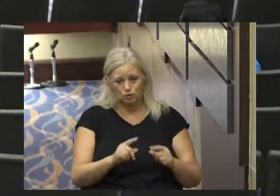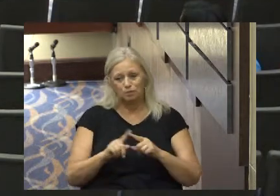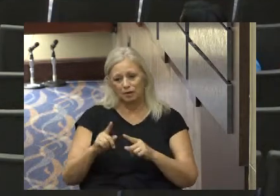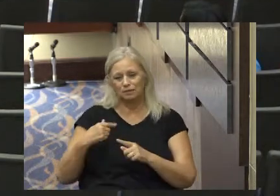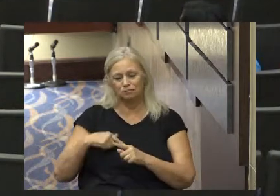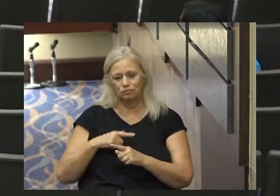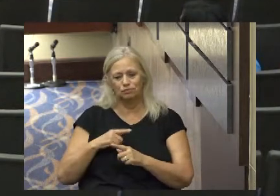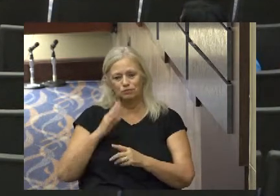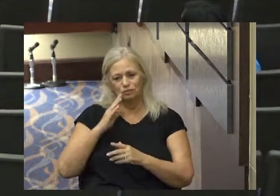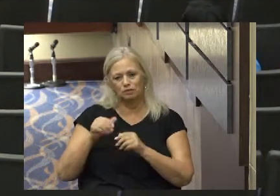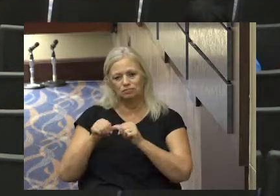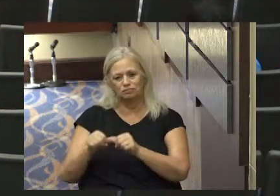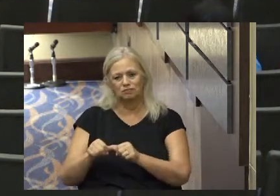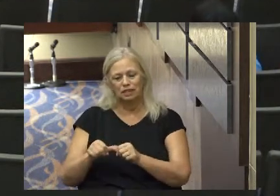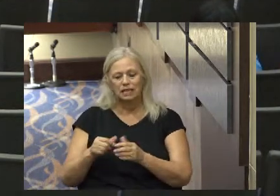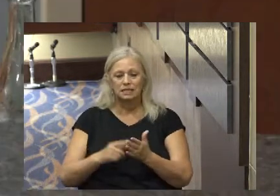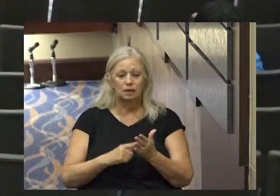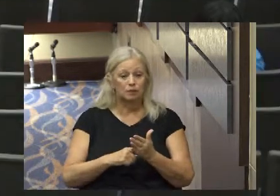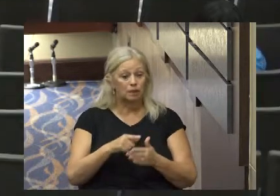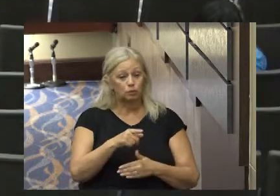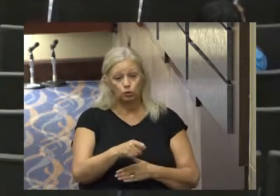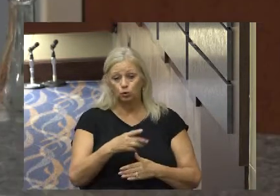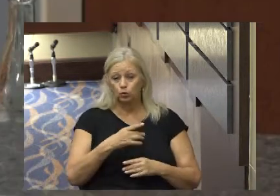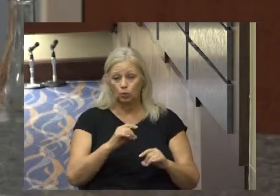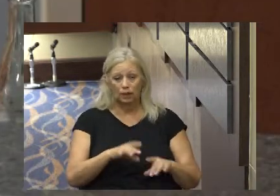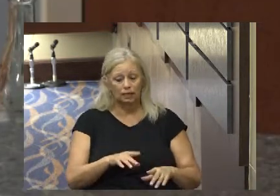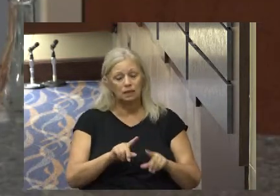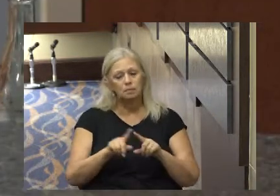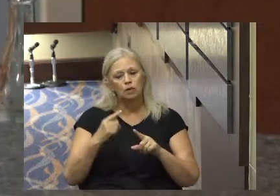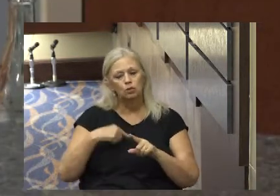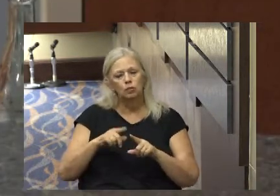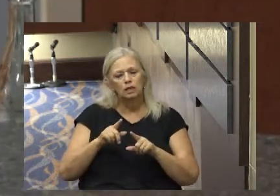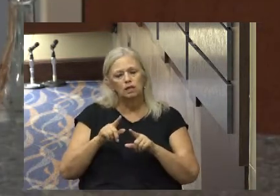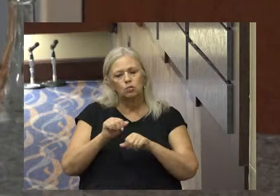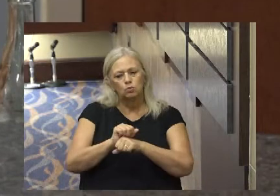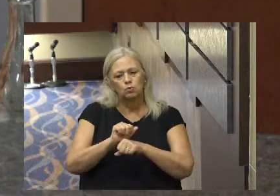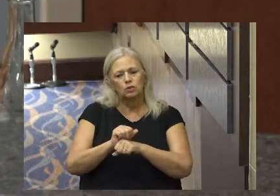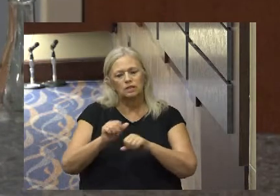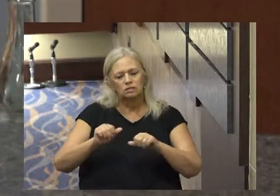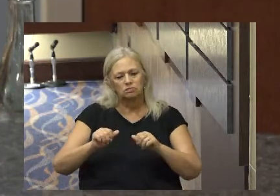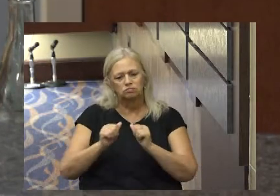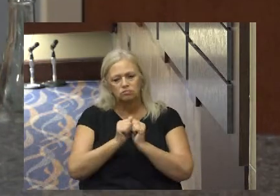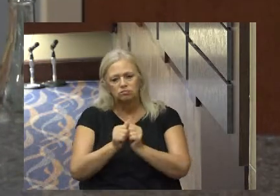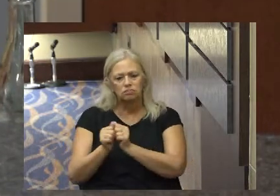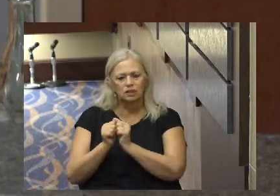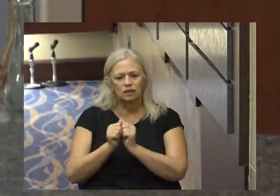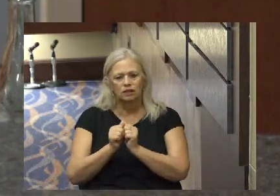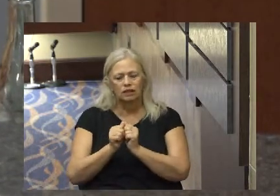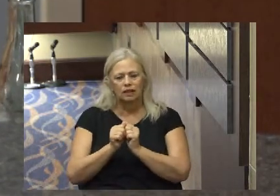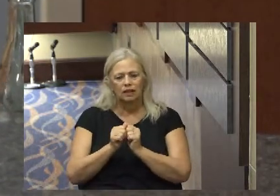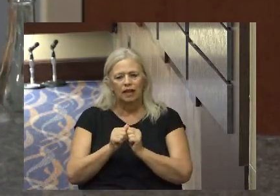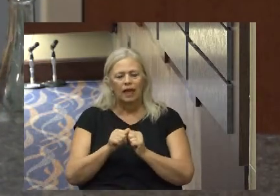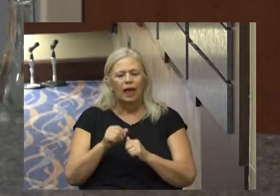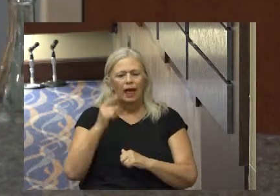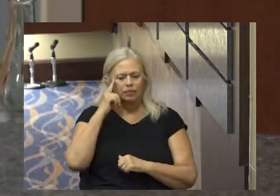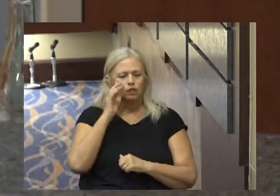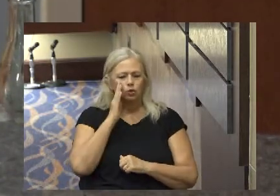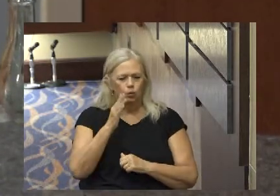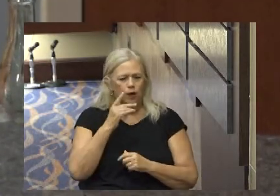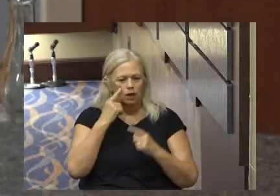us, even if it's something you don't like, that we walk through it and do it together. I know you're probably gonna cry from all these accolades a little